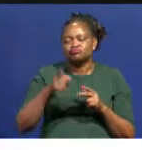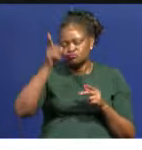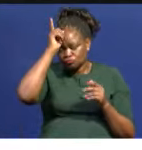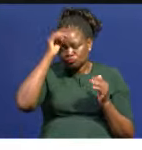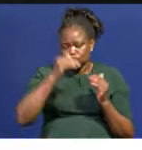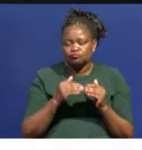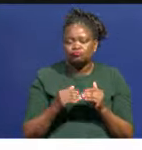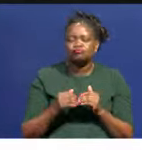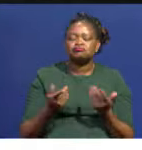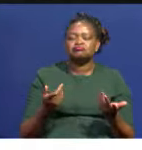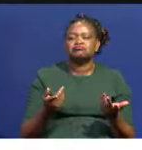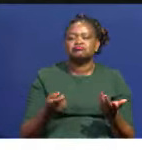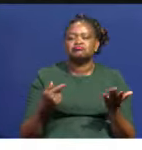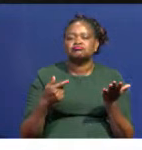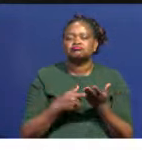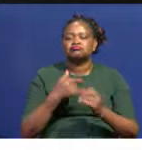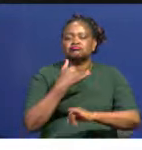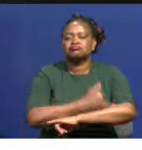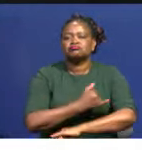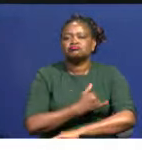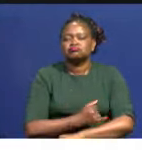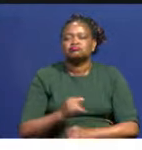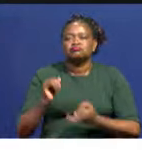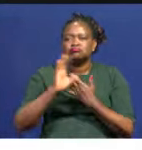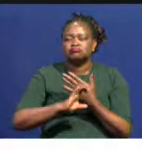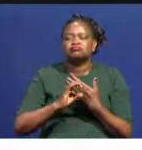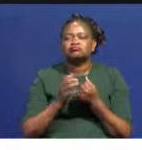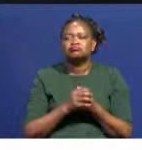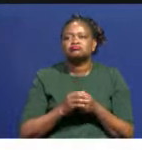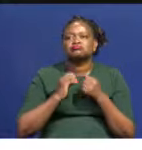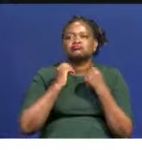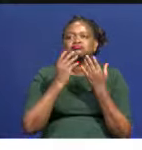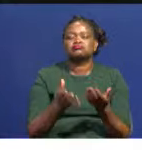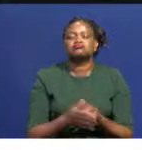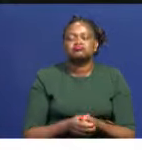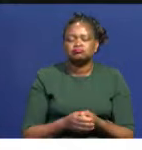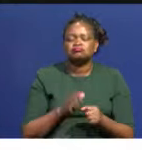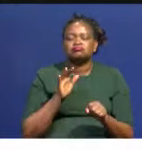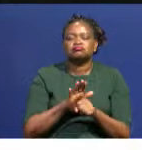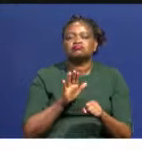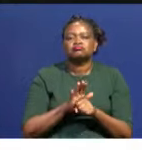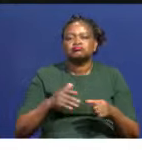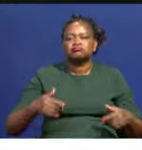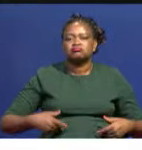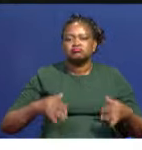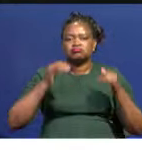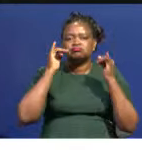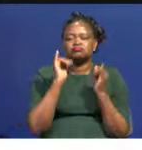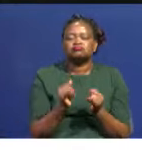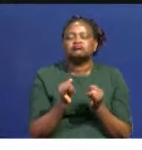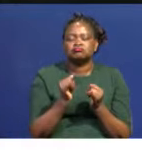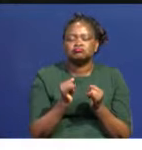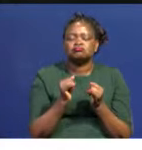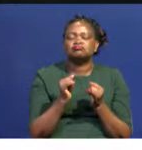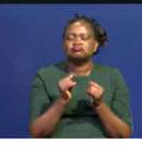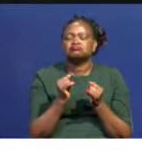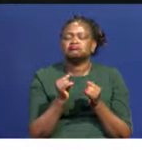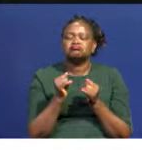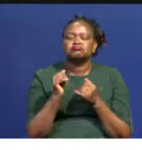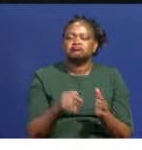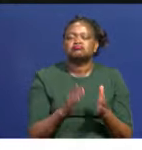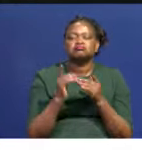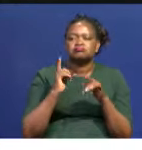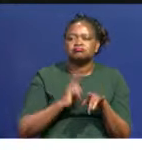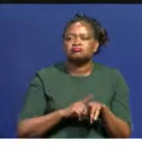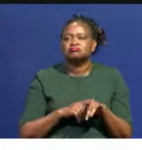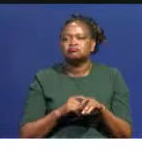in polytechnics and technical institutions in the country is giving millions of young people a new lease of life as they gain